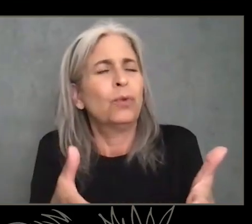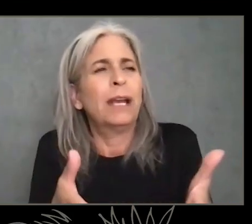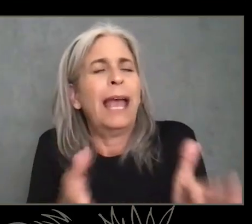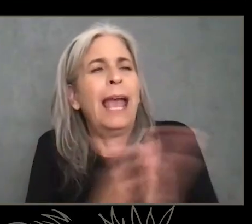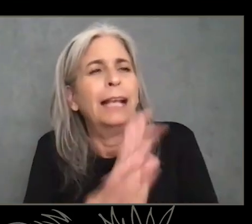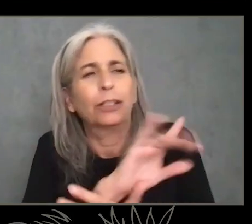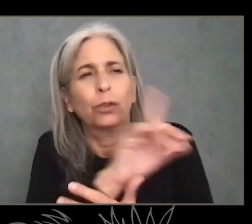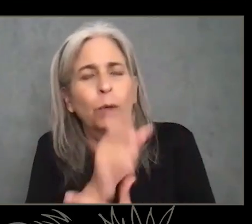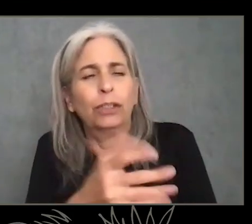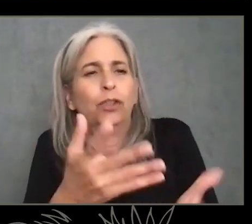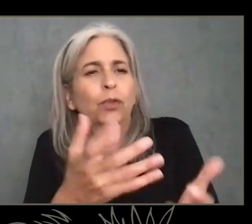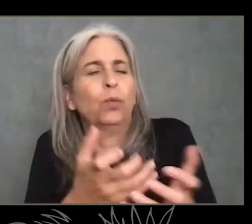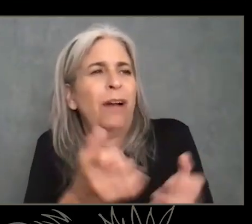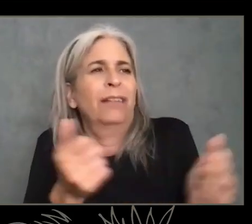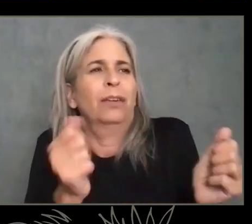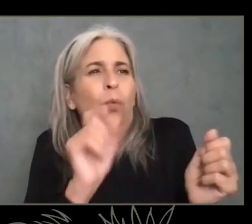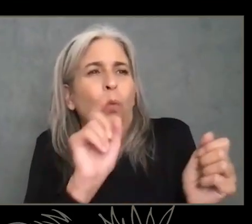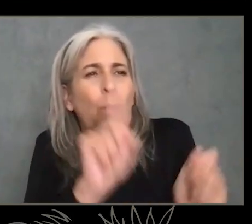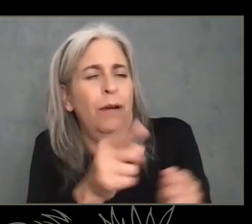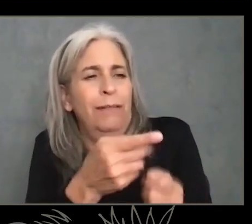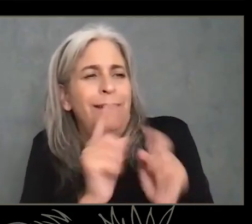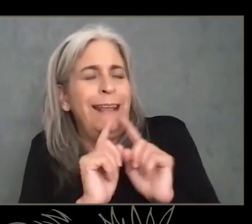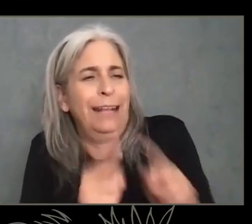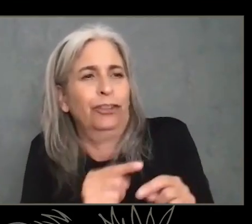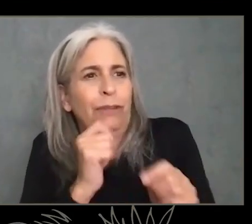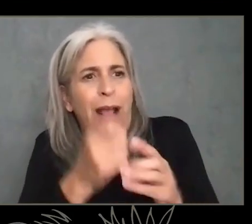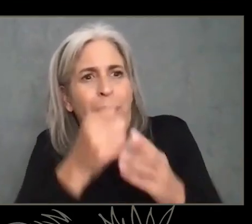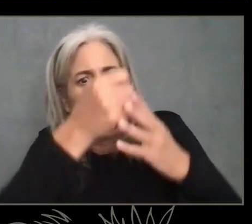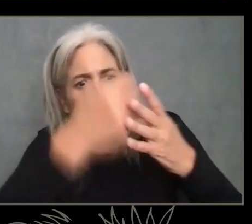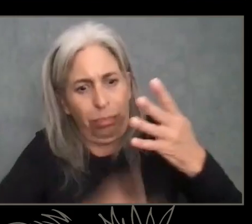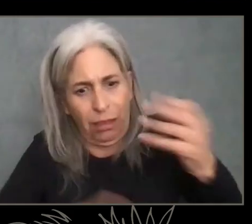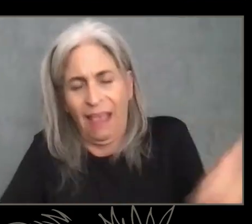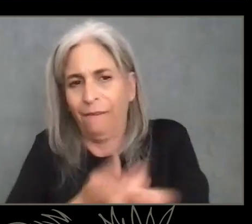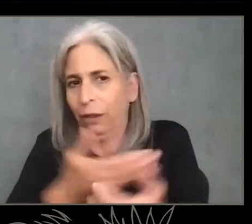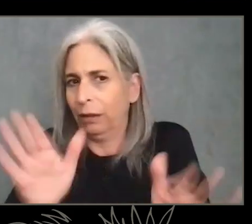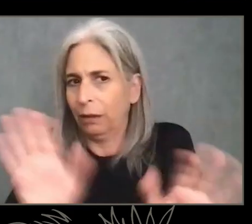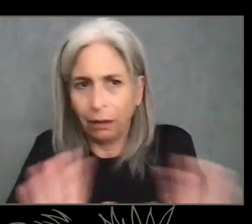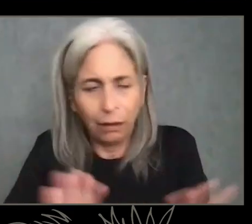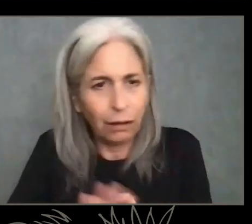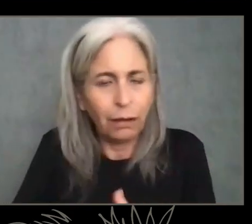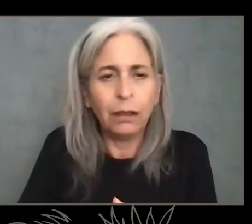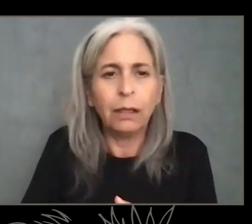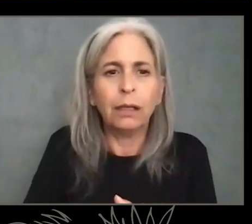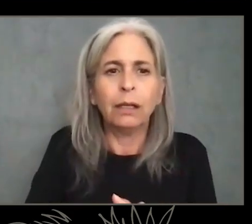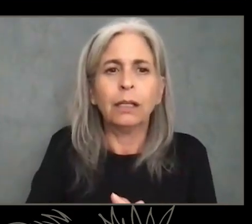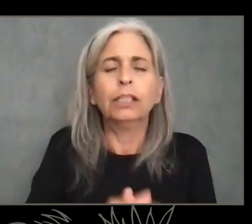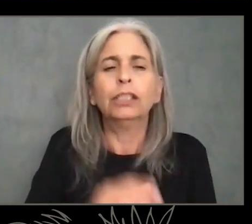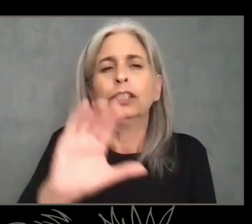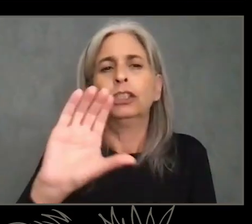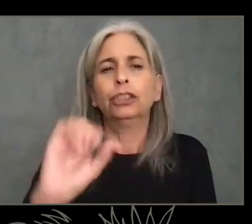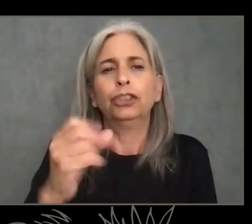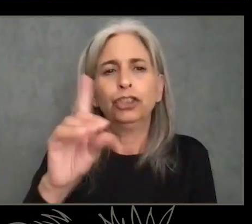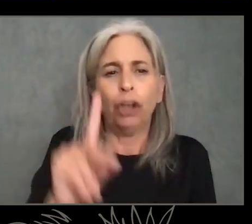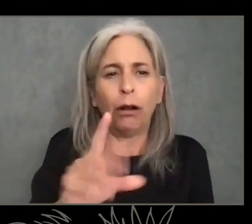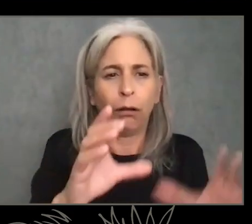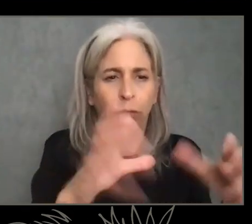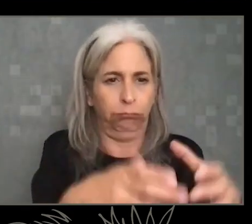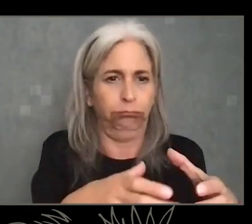that are relevant. You don't want the whole PDF. You just want the relevant chunks. That's why we're going to come into a process called chunk. And this